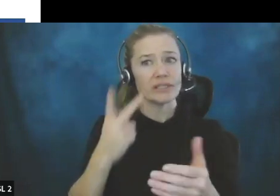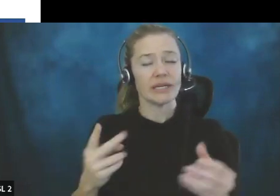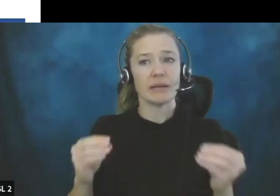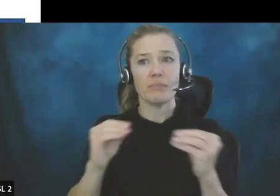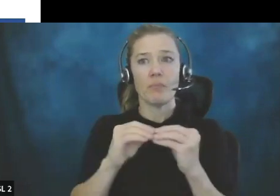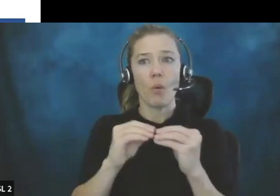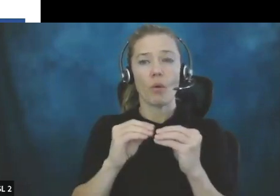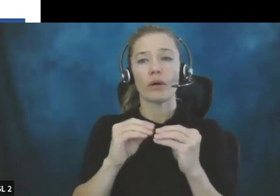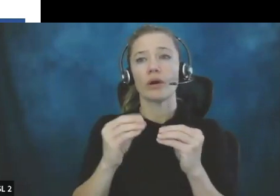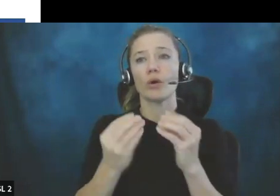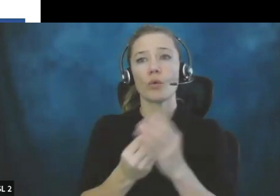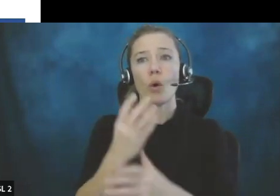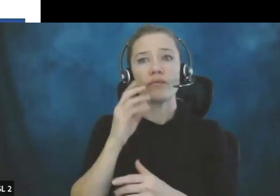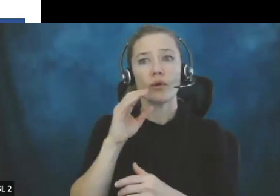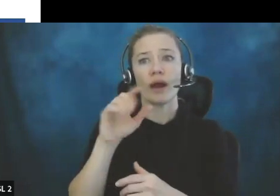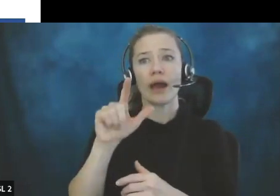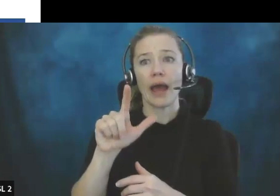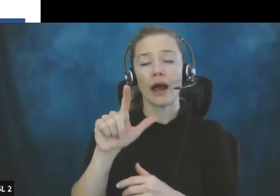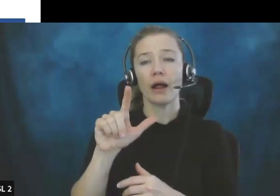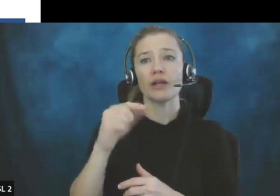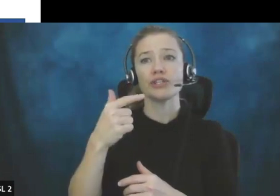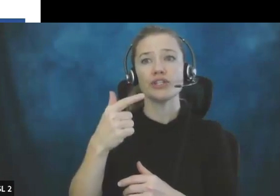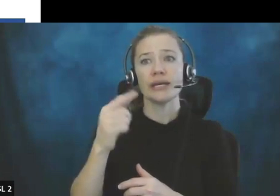going to see major growth in the number of